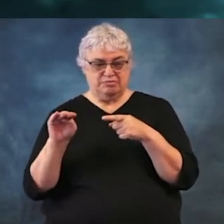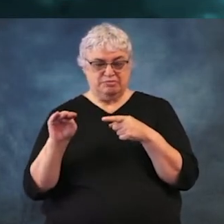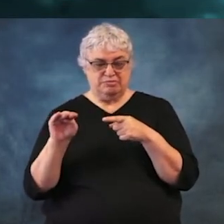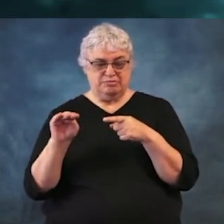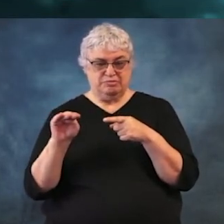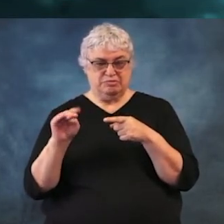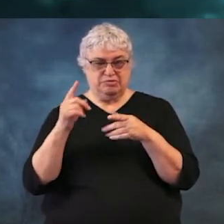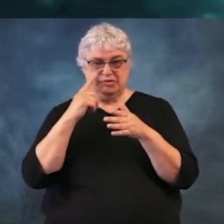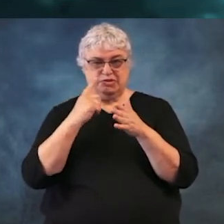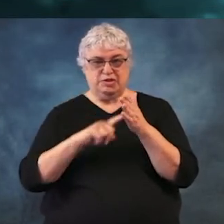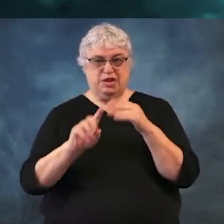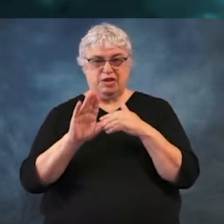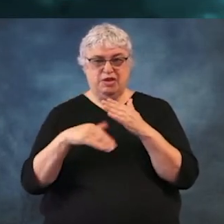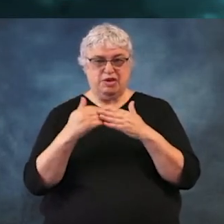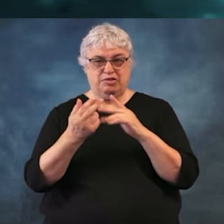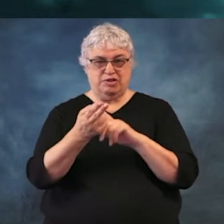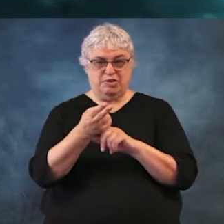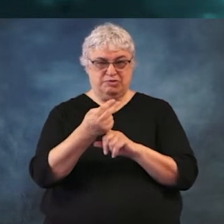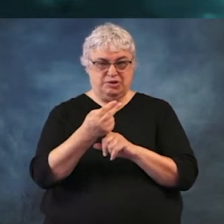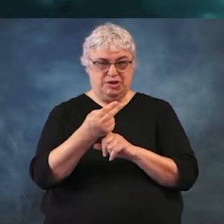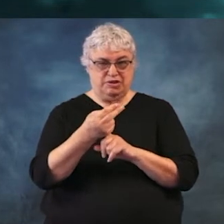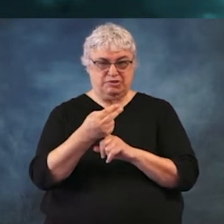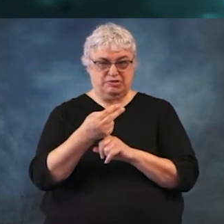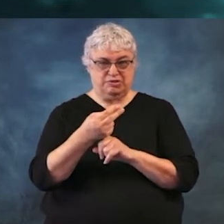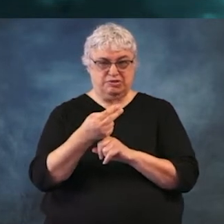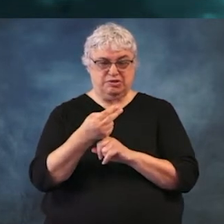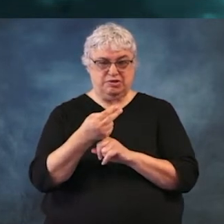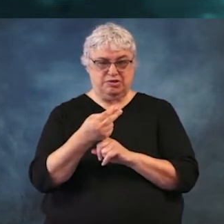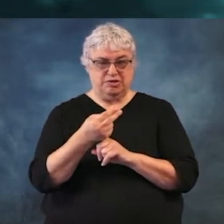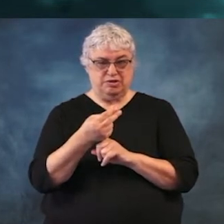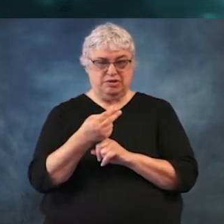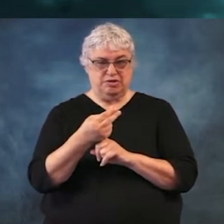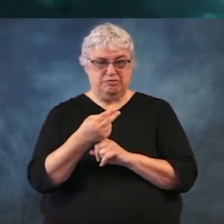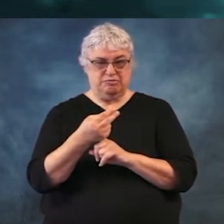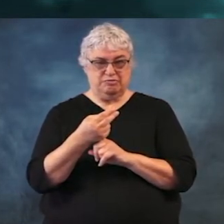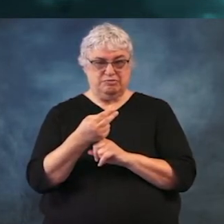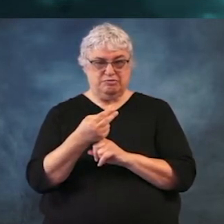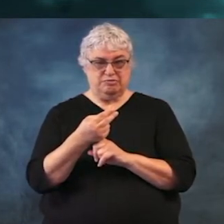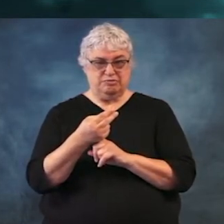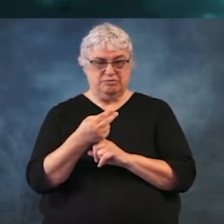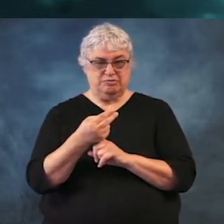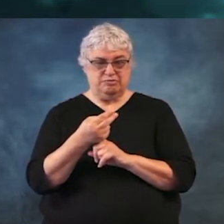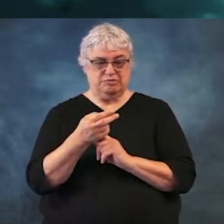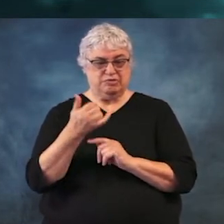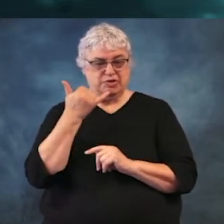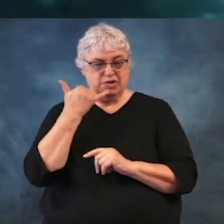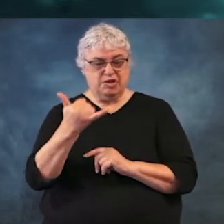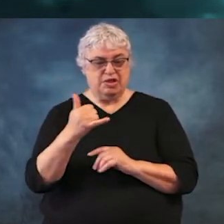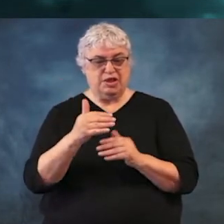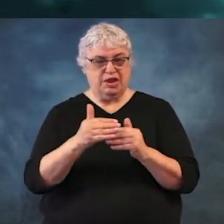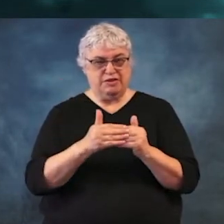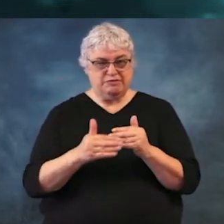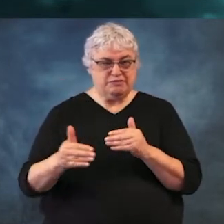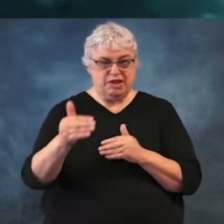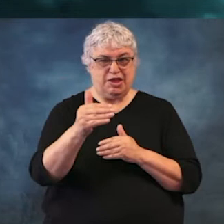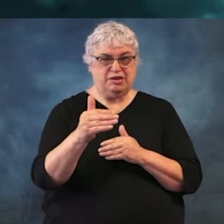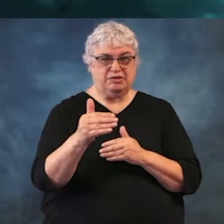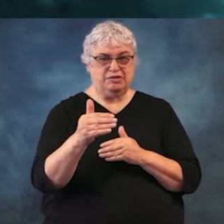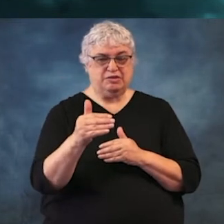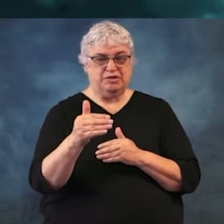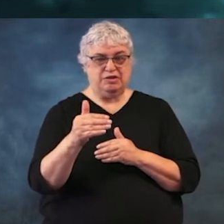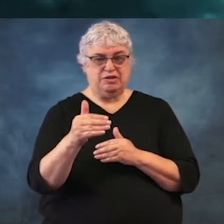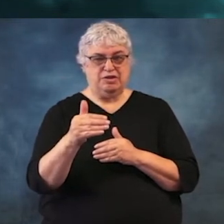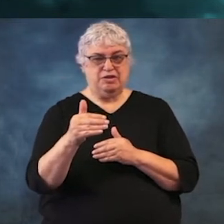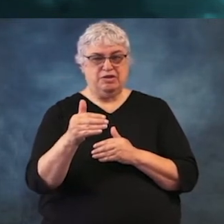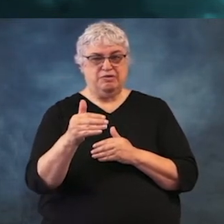check out all the hotels that, and if you can call in advance and go